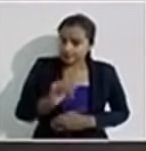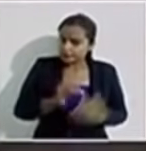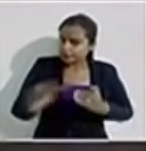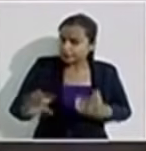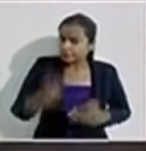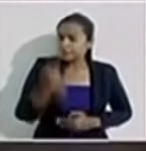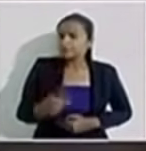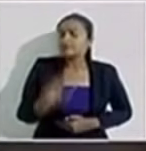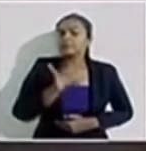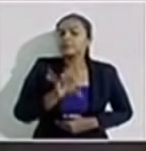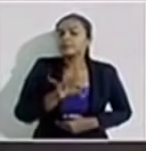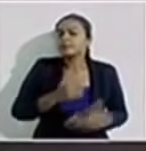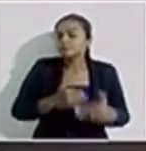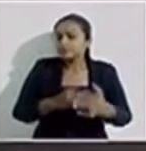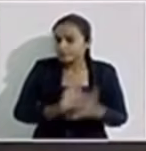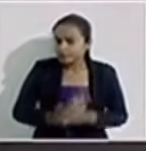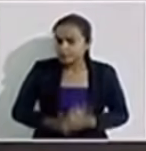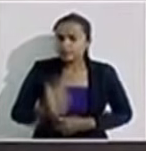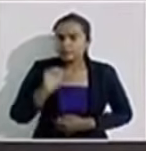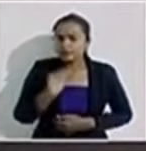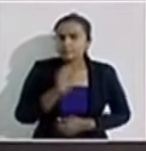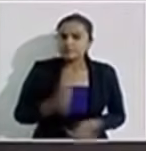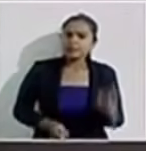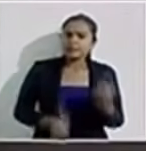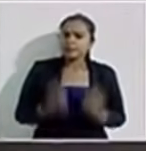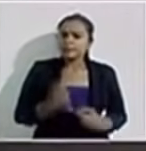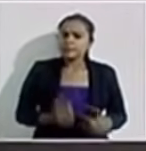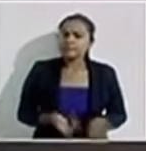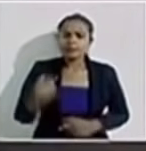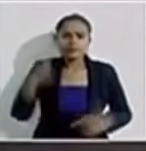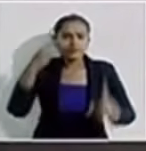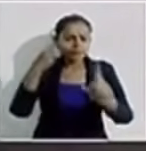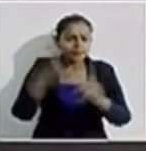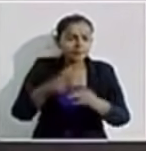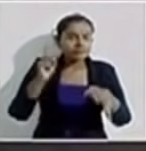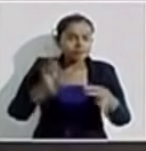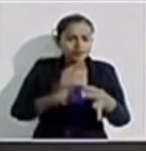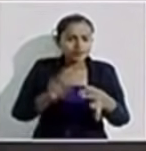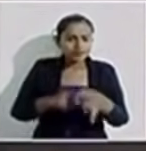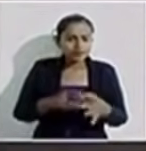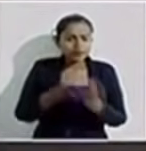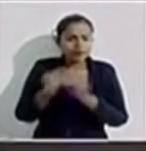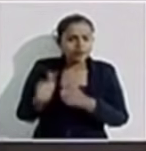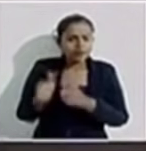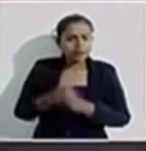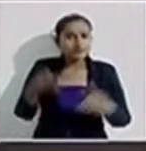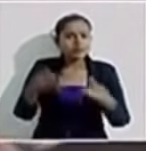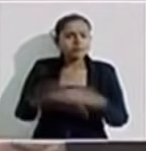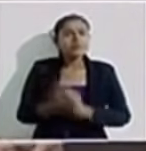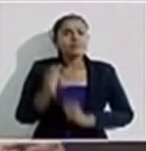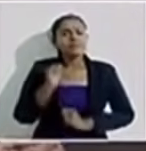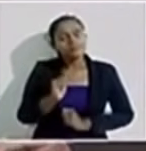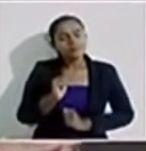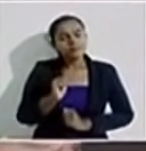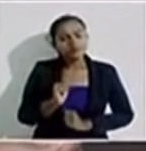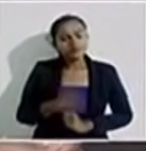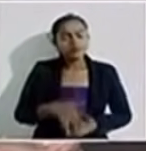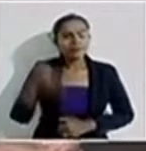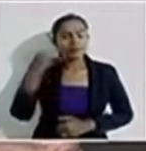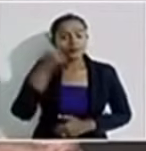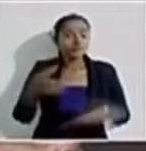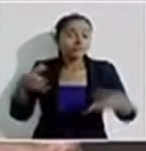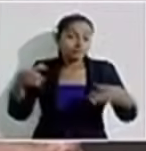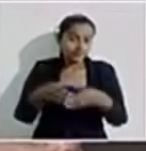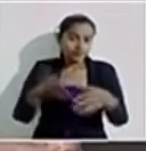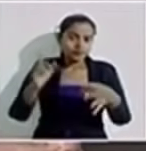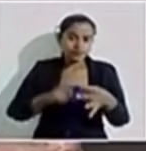were investigations concerning the matter were swept under the rug? Samaga Jana Balawege raised their concerns regarding the